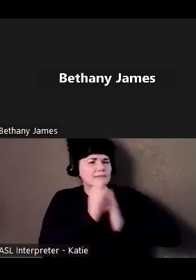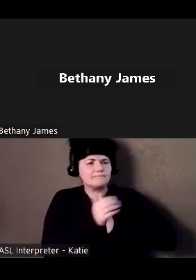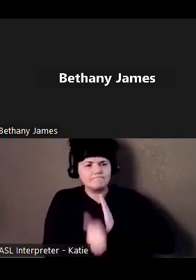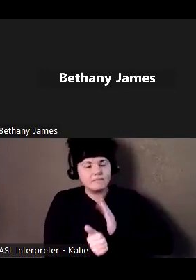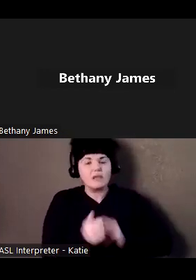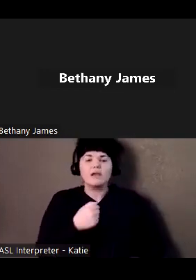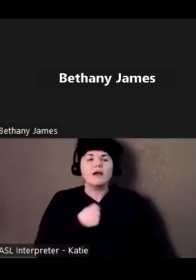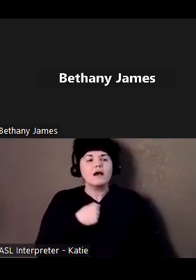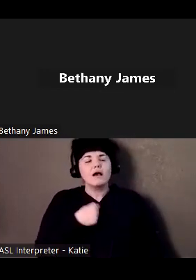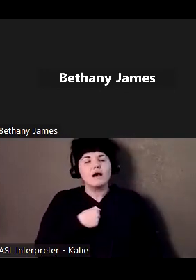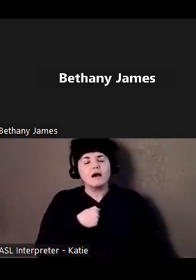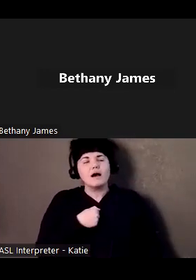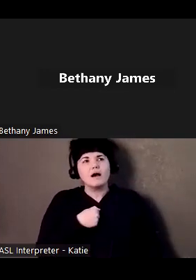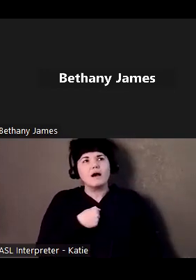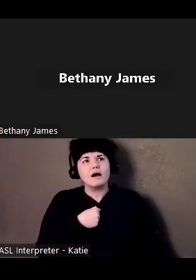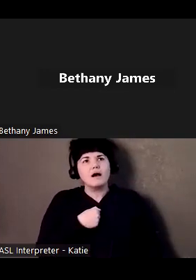of